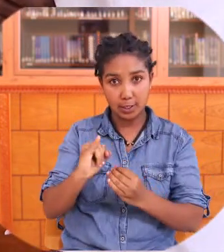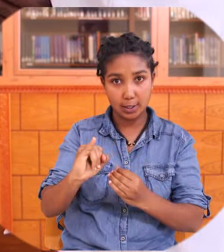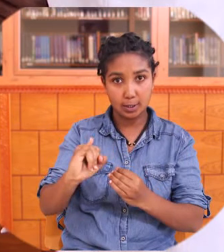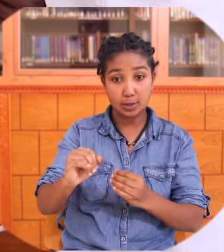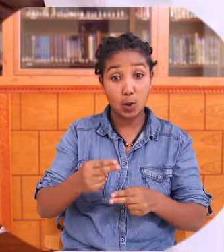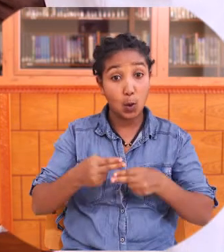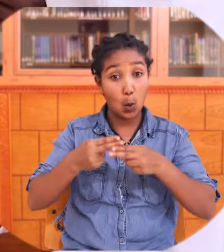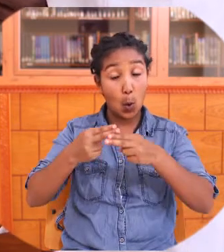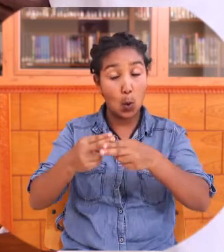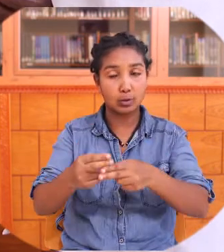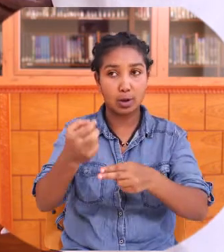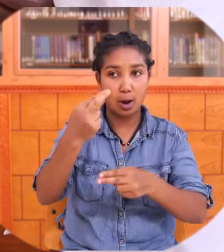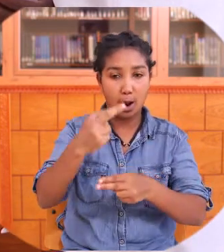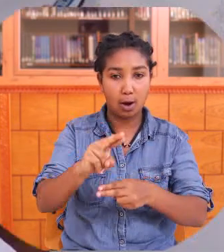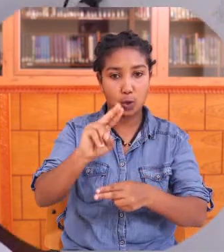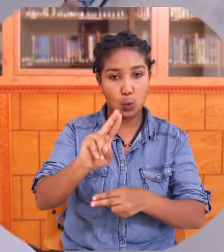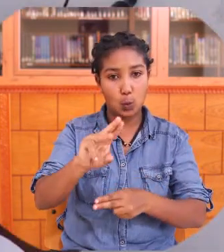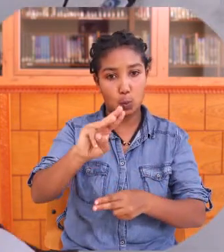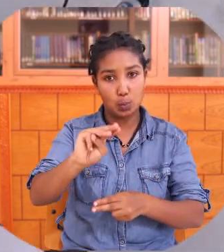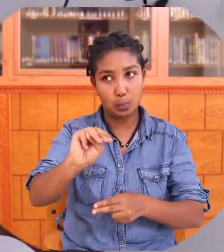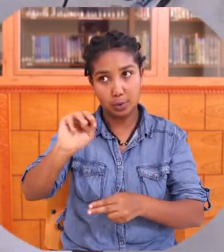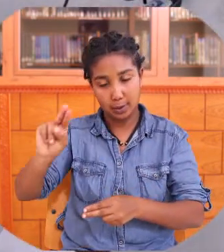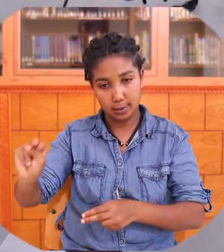is called rumen.